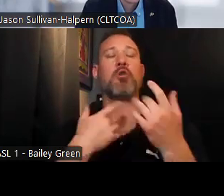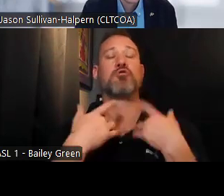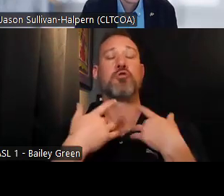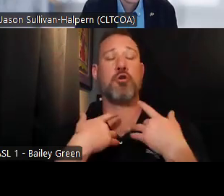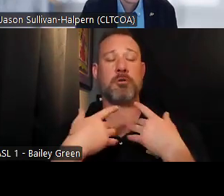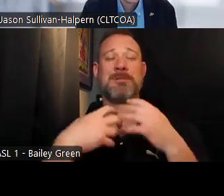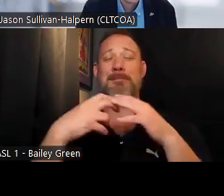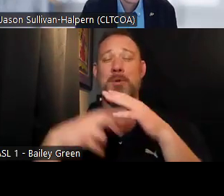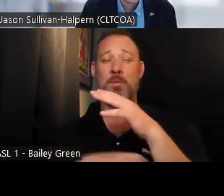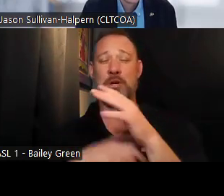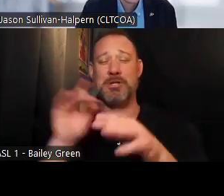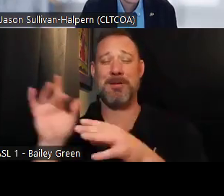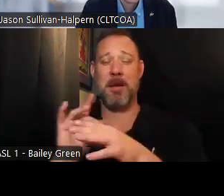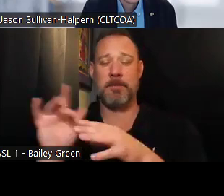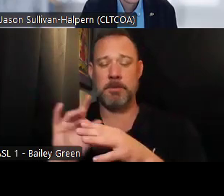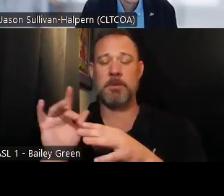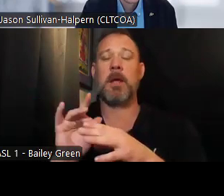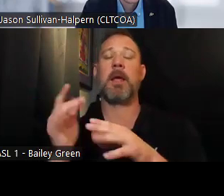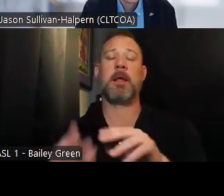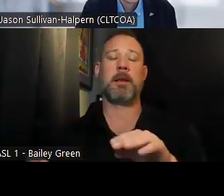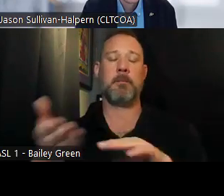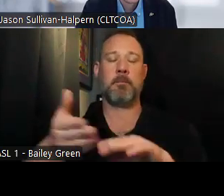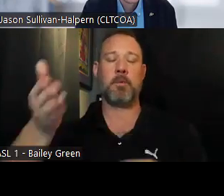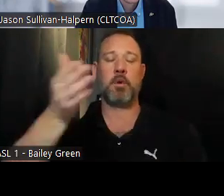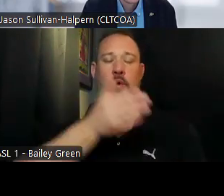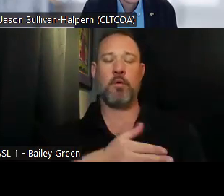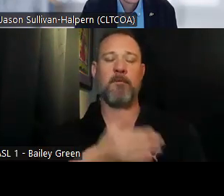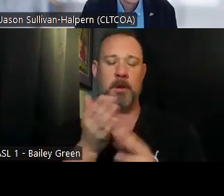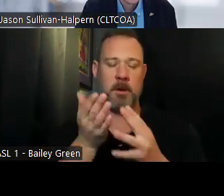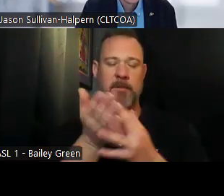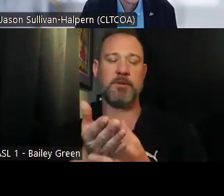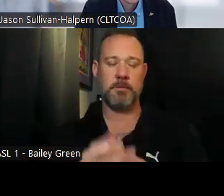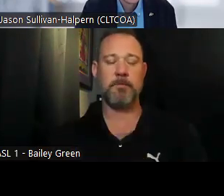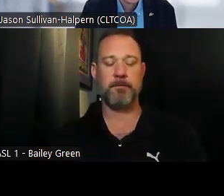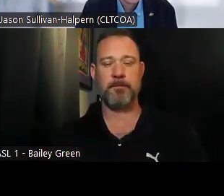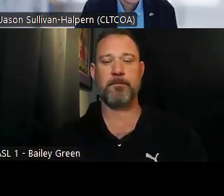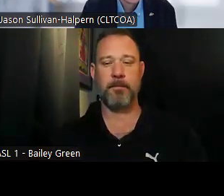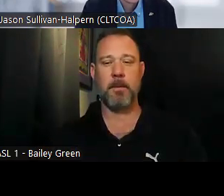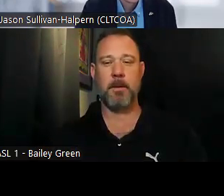and create improvement and integration. Next slide, please.